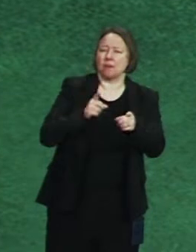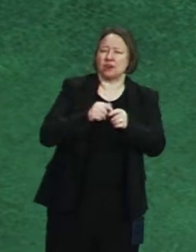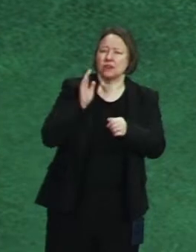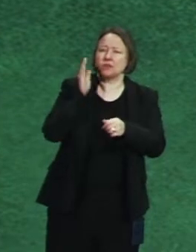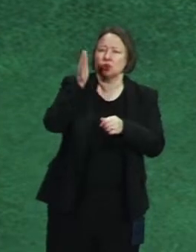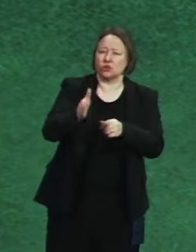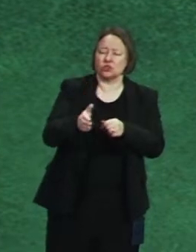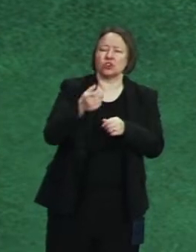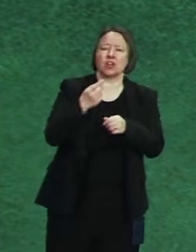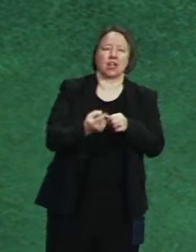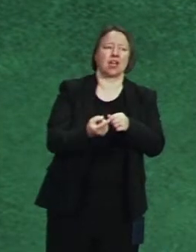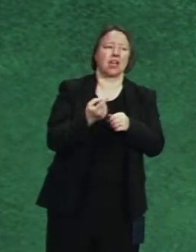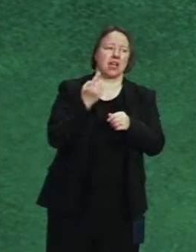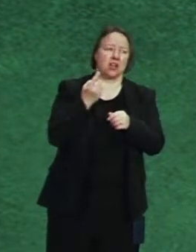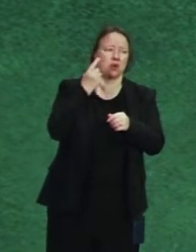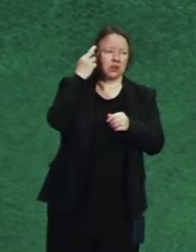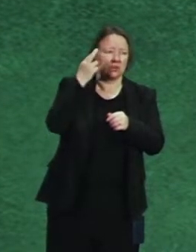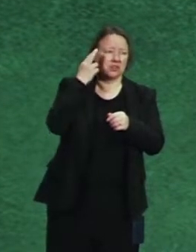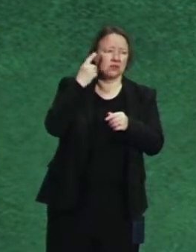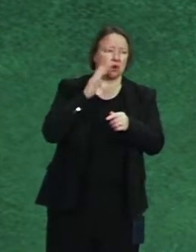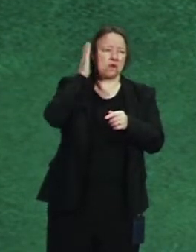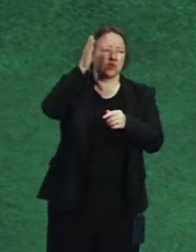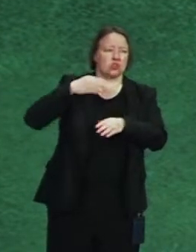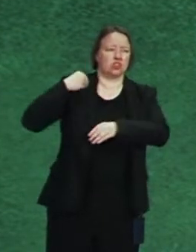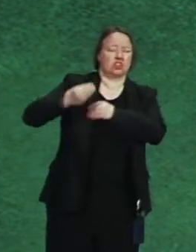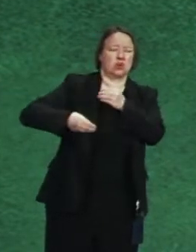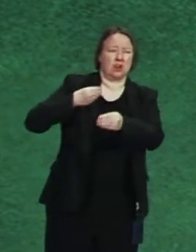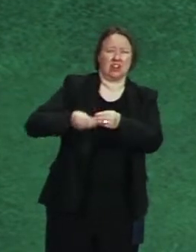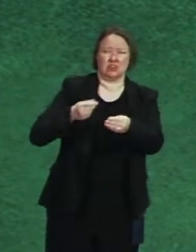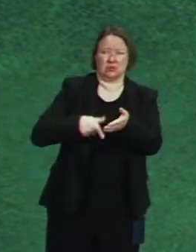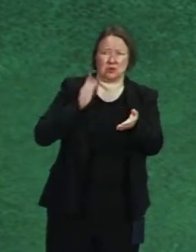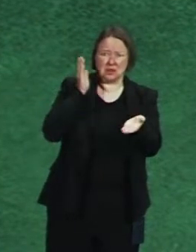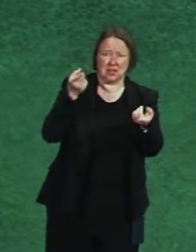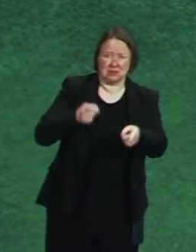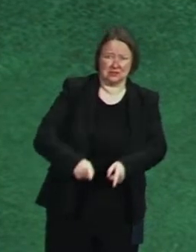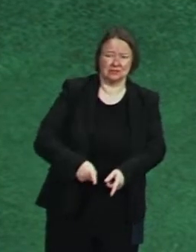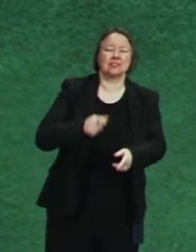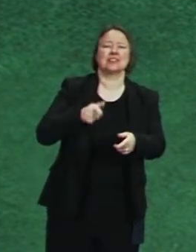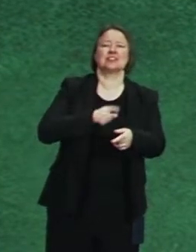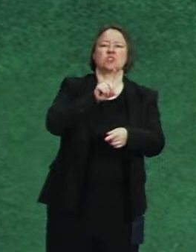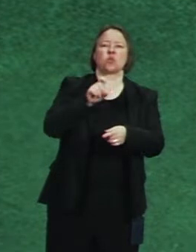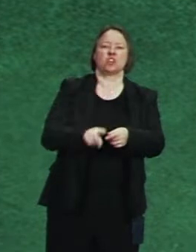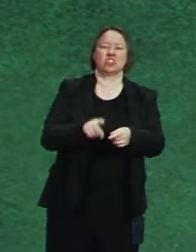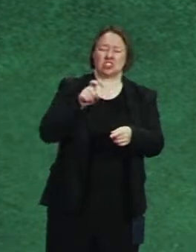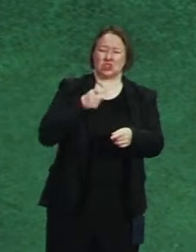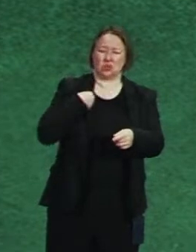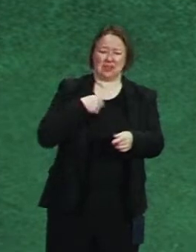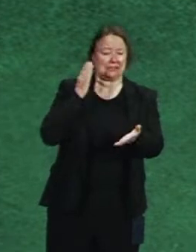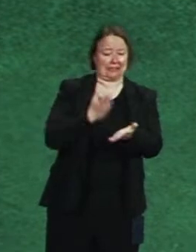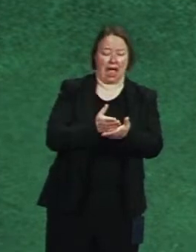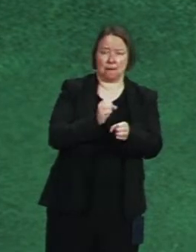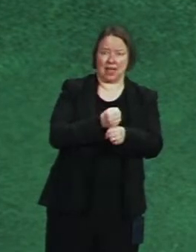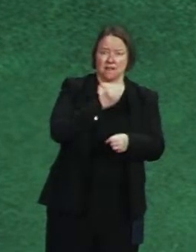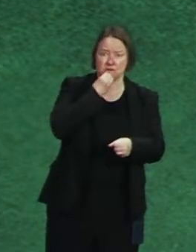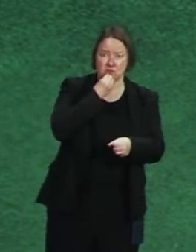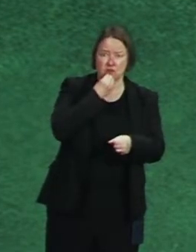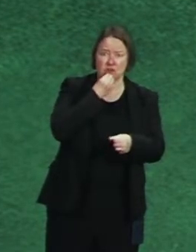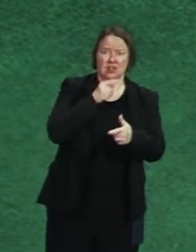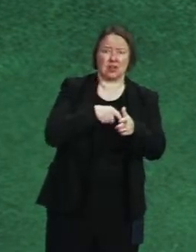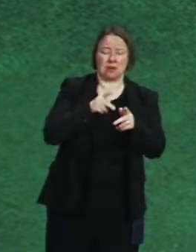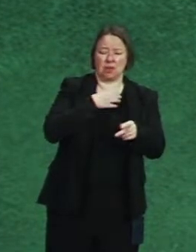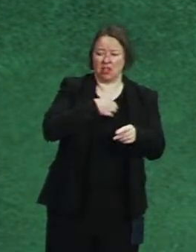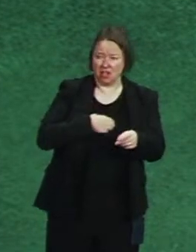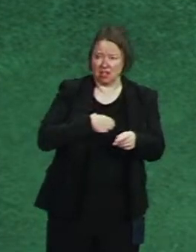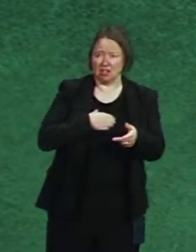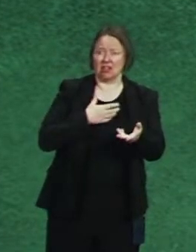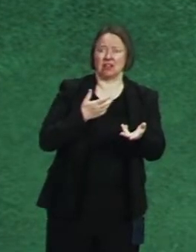the one we will leave behind for generations after us. This raises questions. Must we halt food production to save our water bodies and